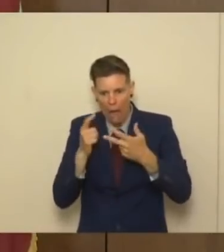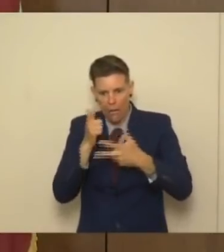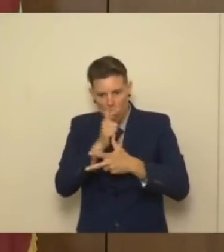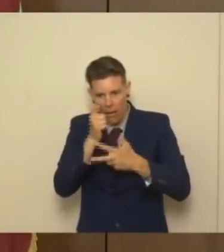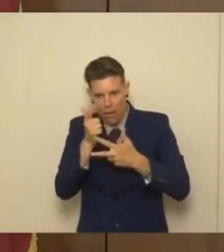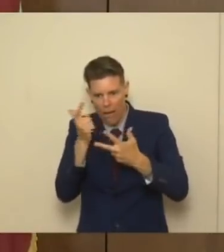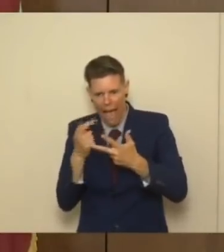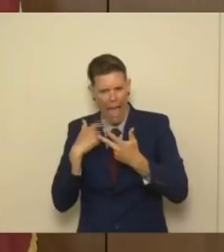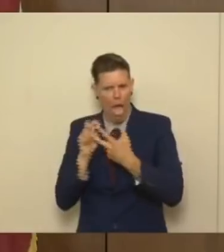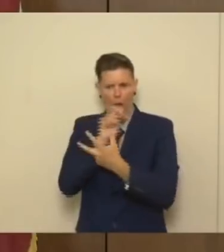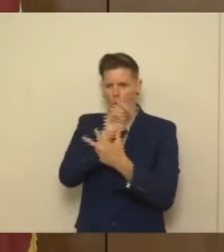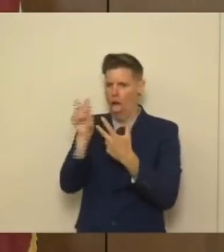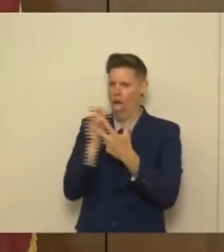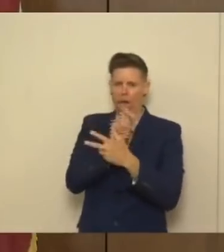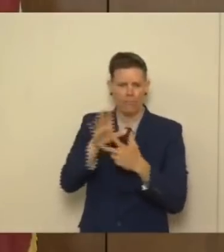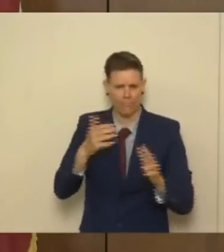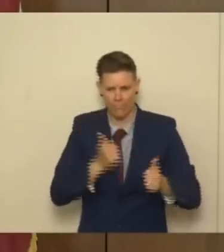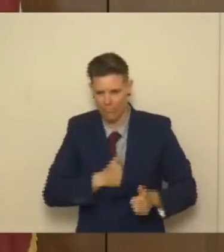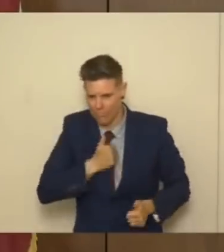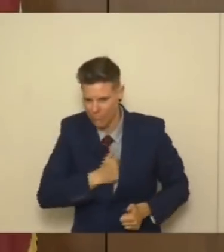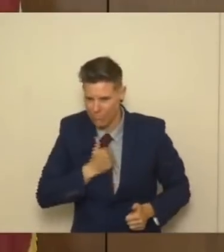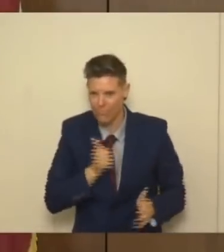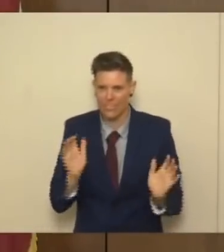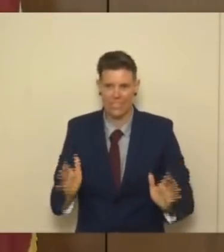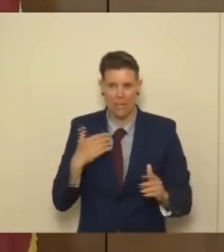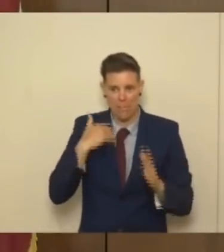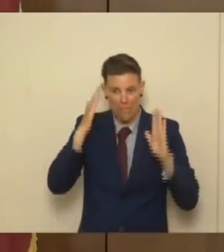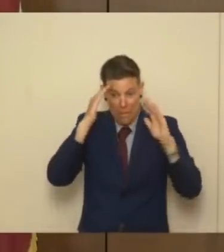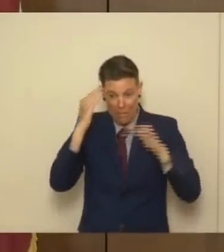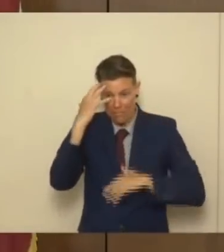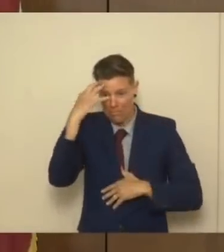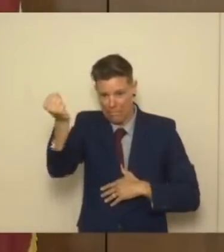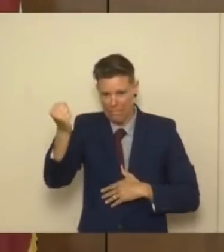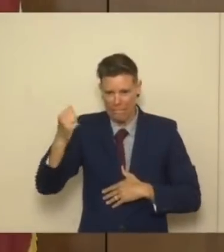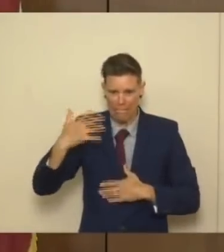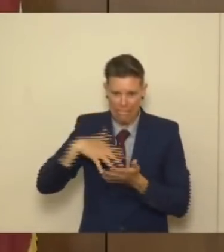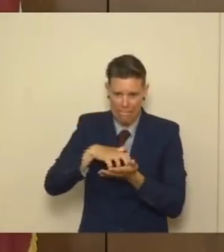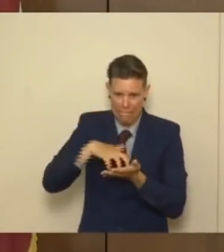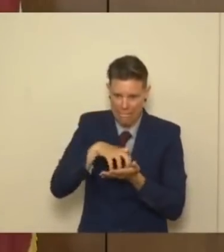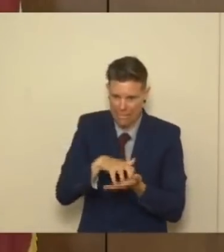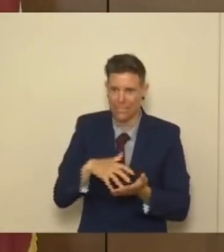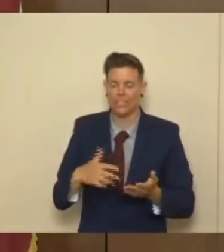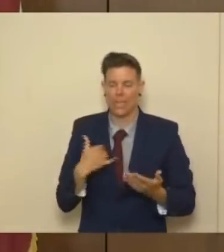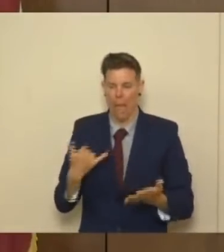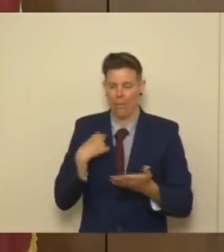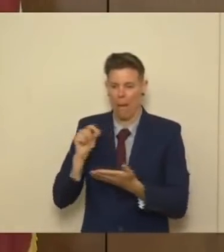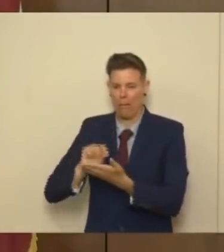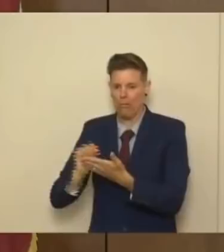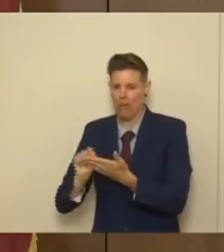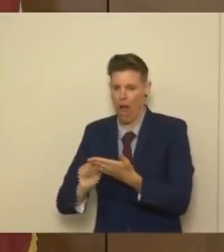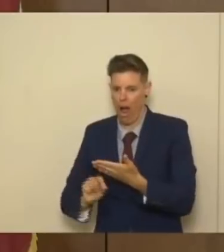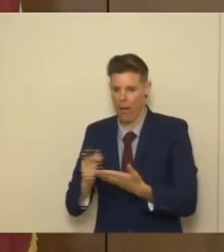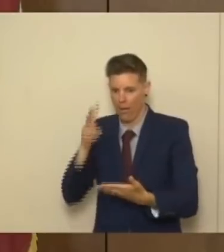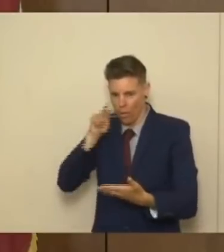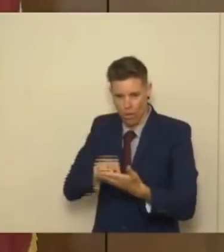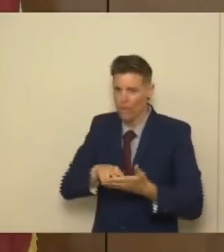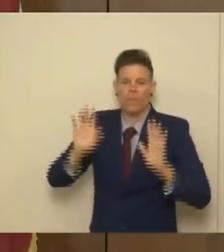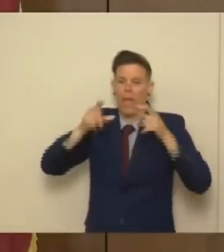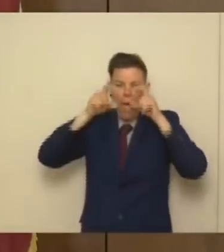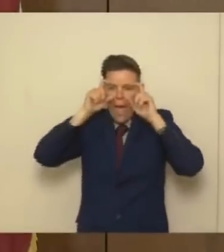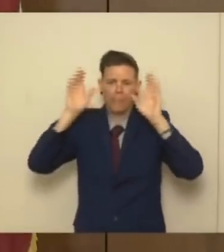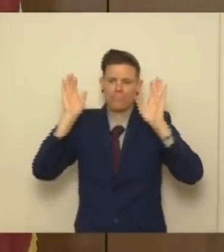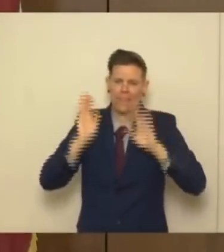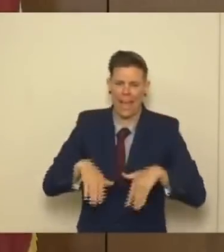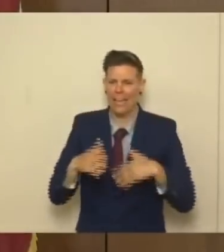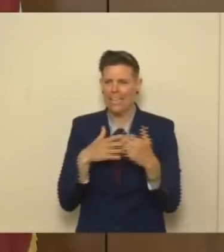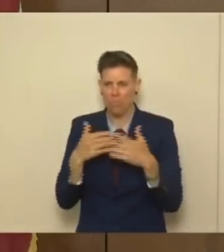to New Mexicans who expect me to do so. I could write them down, and I brought my glasses, so I will start doing that. The second one is we're going to